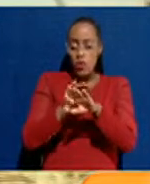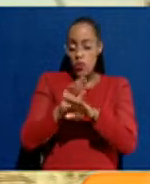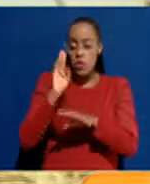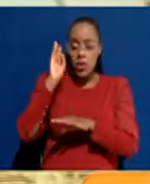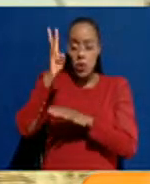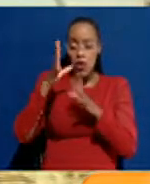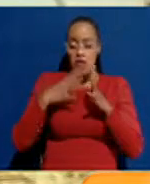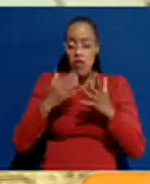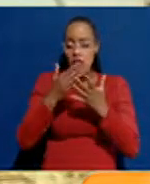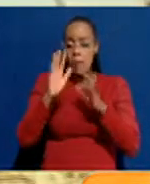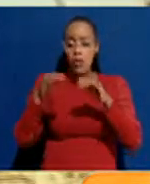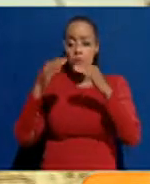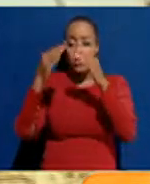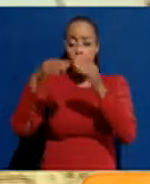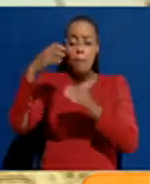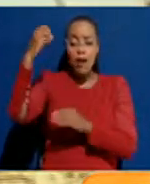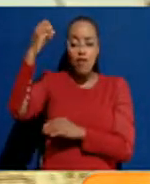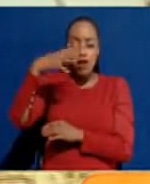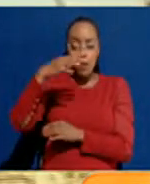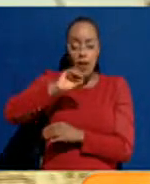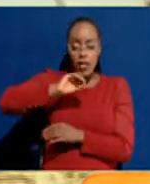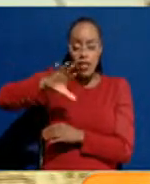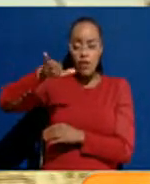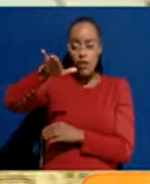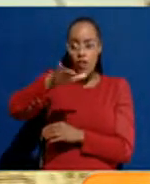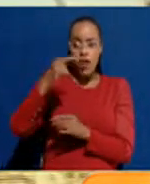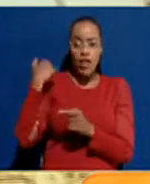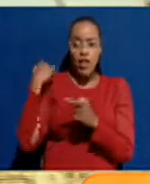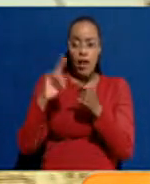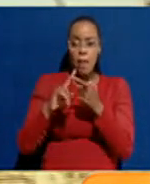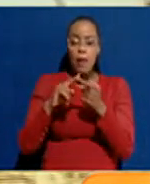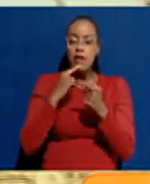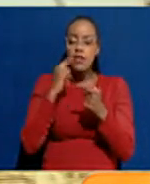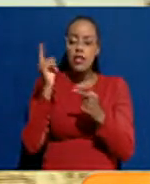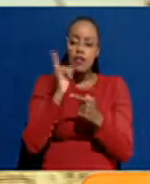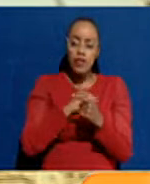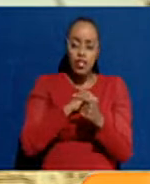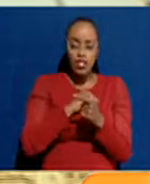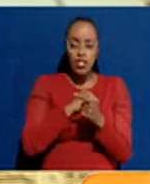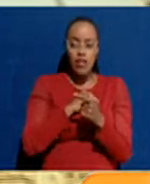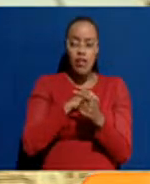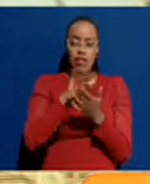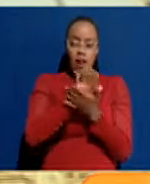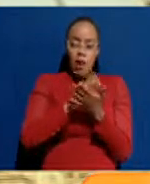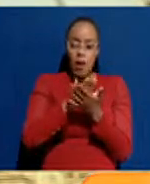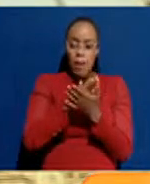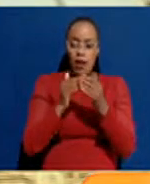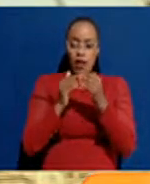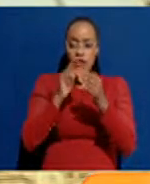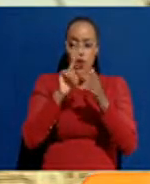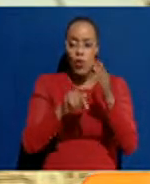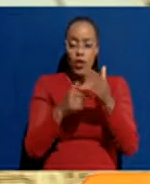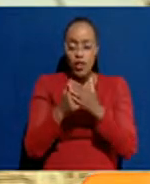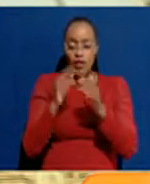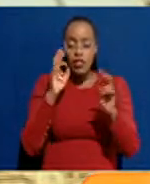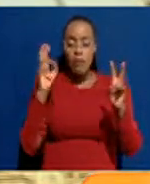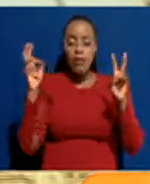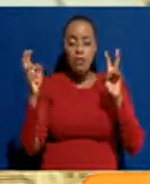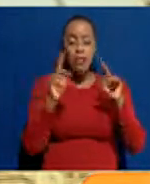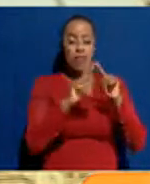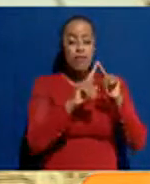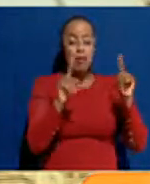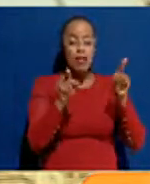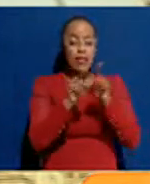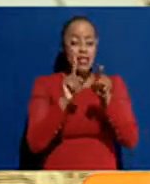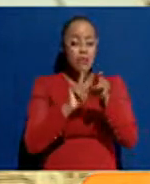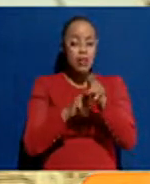to supply power in the informal settlements. Number one, like I said again, our primary drive is the safety perspective. But even as